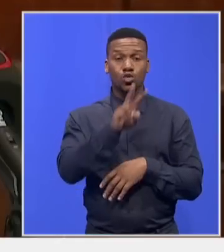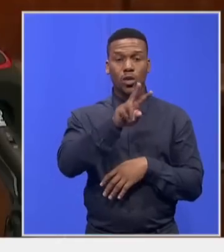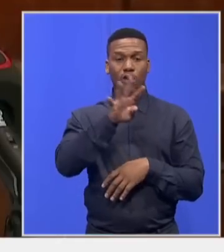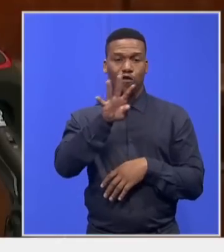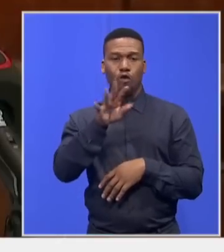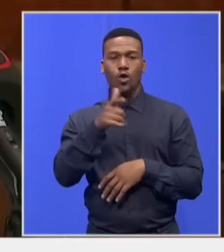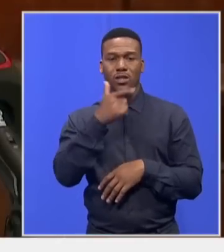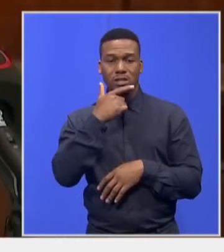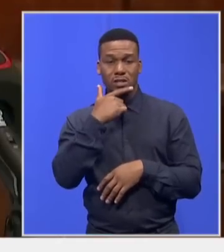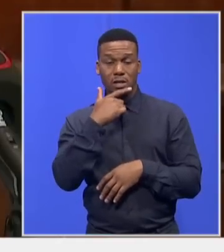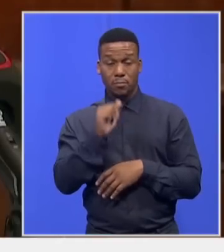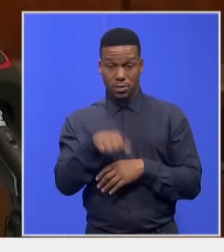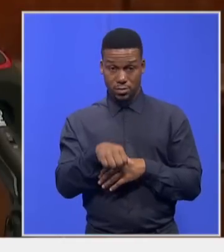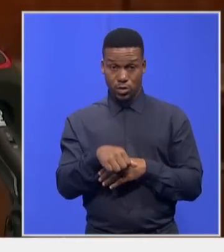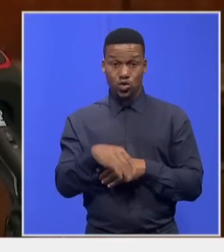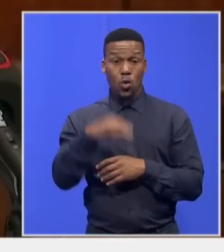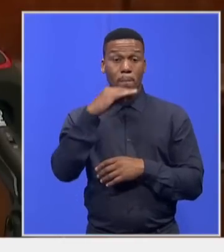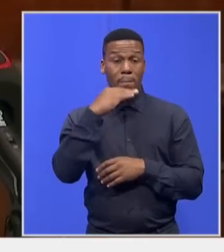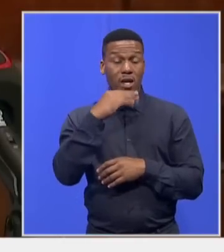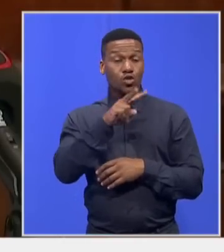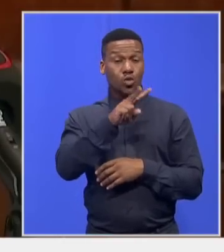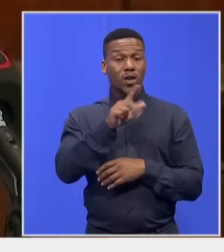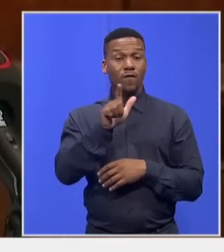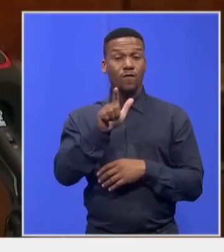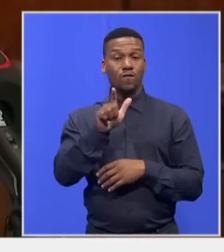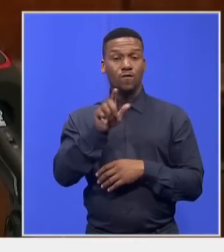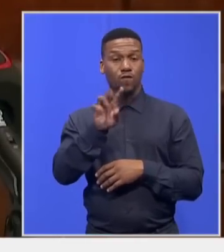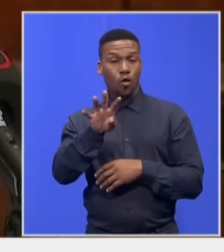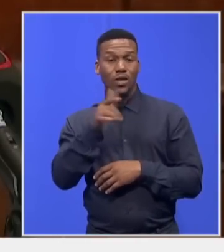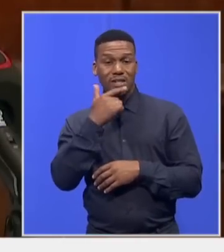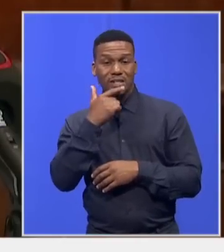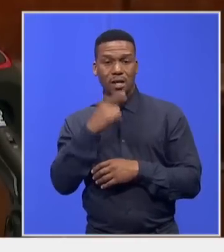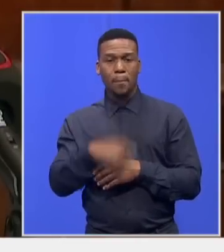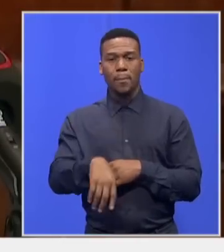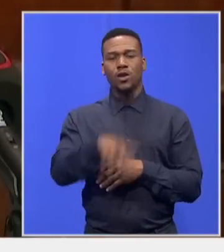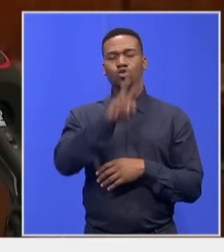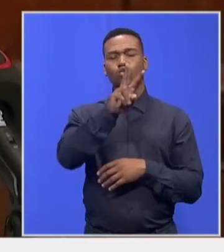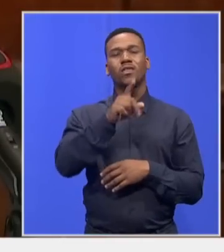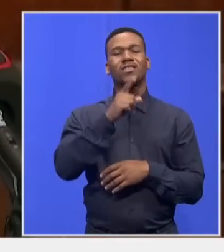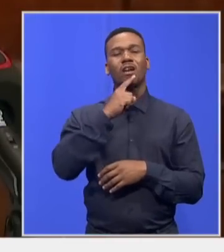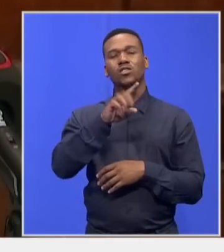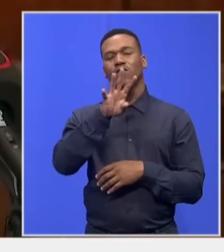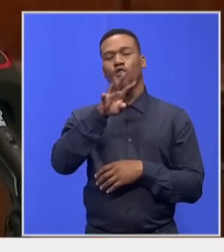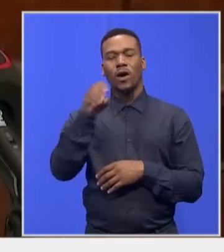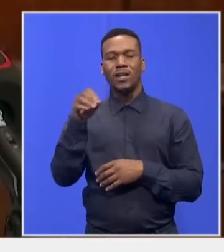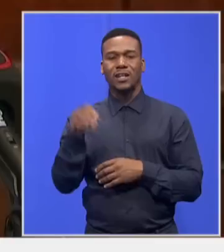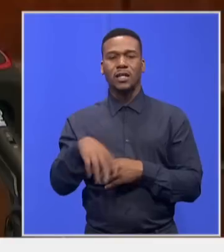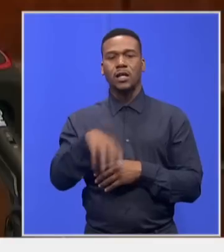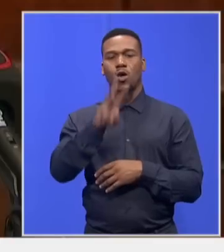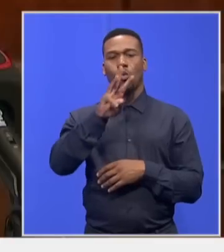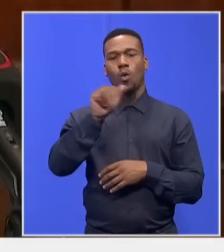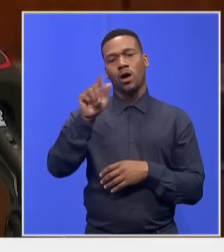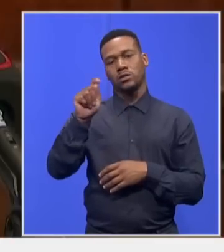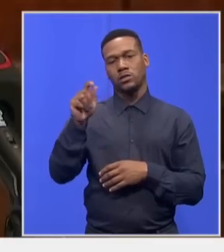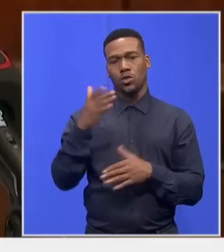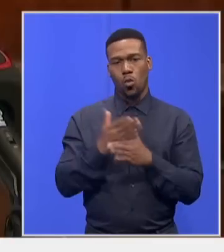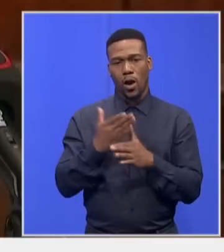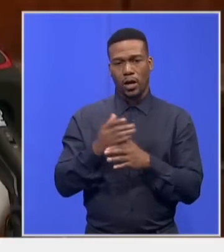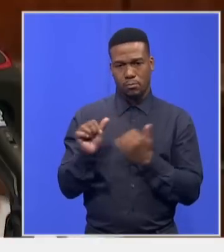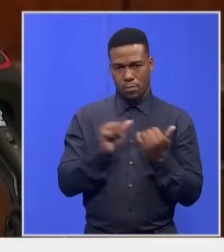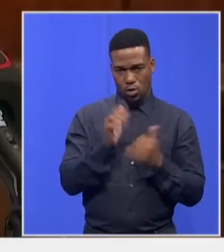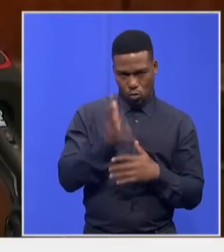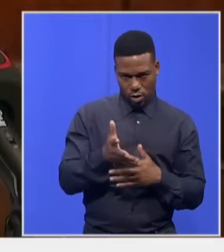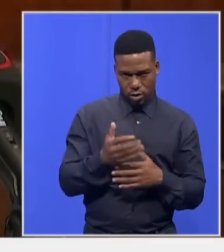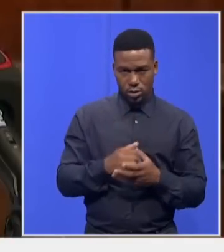2,160 megawatts on the system. So essentially, you are reducing, if you like, load shedding by 2 stages.